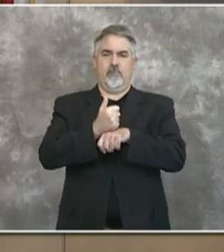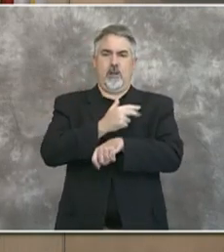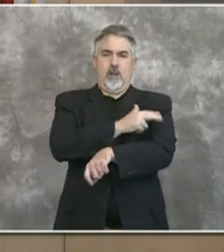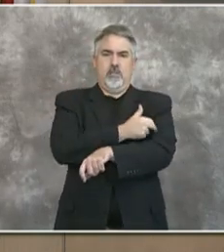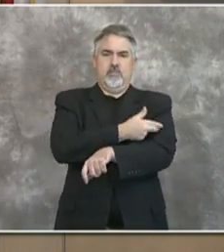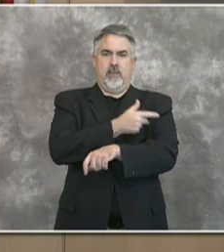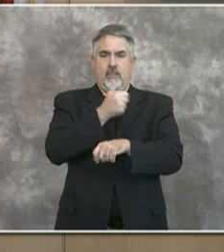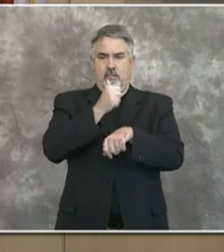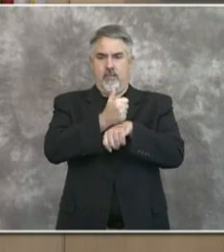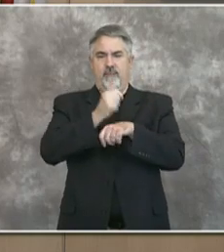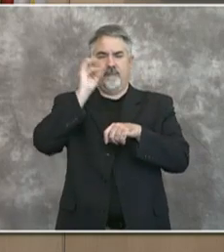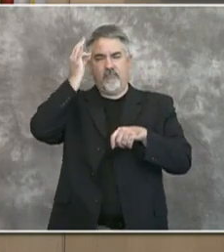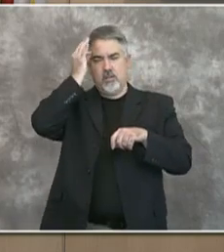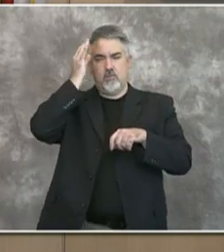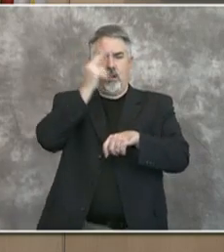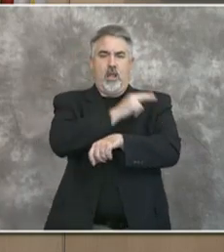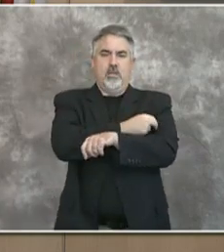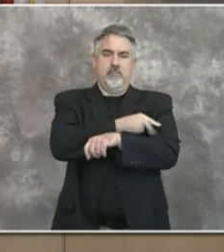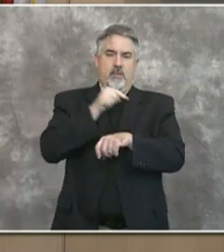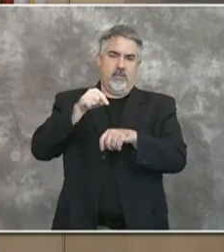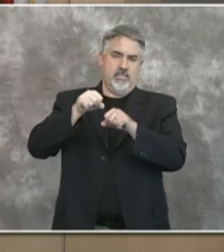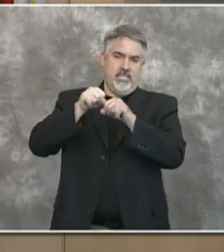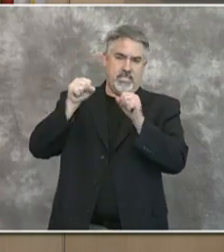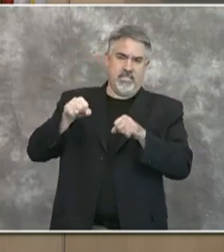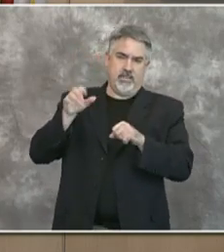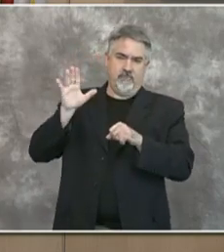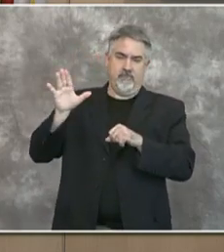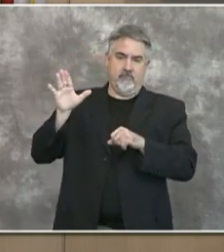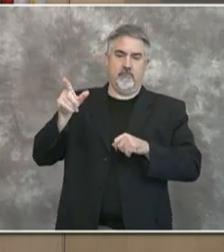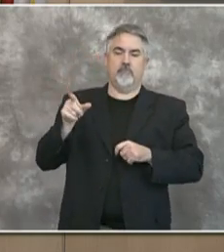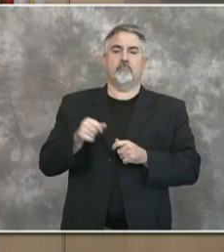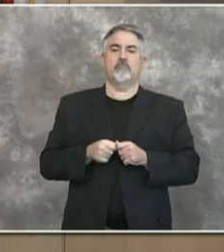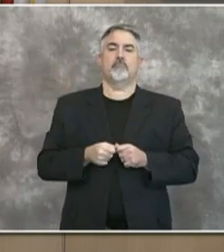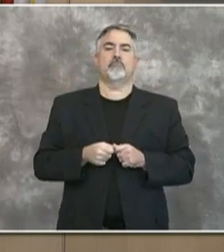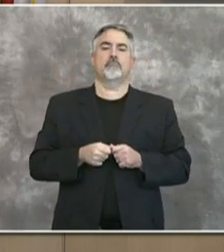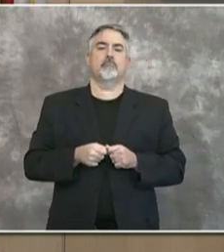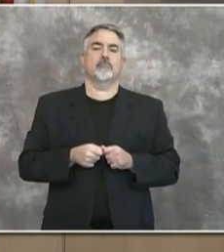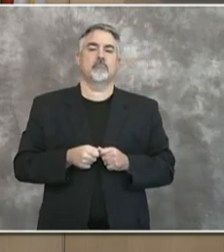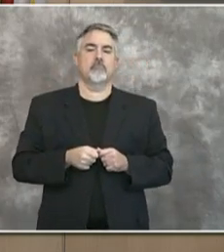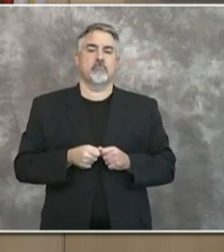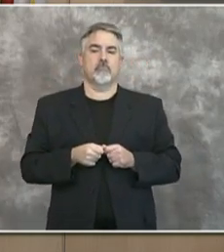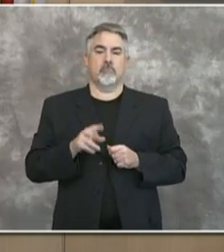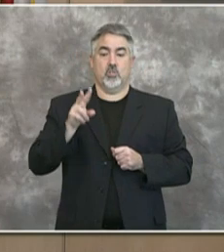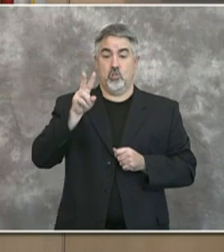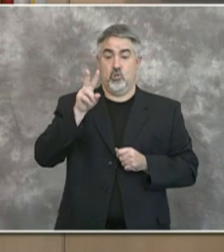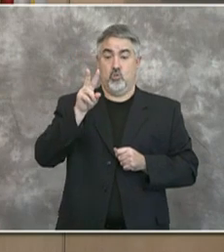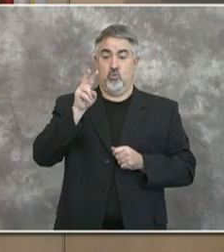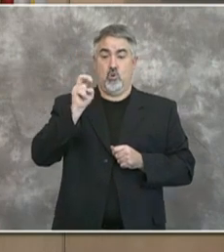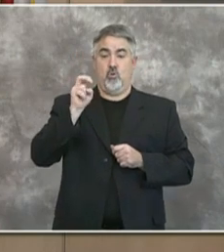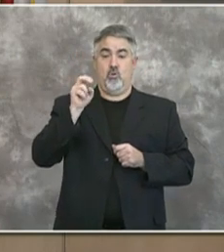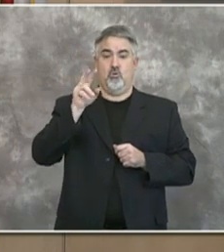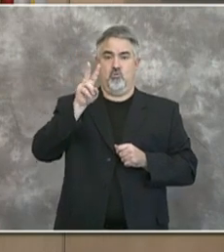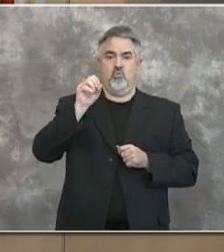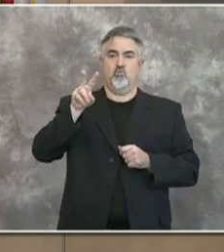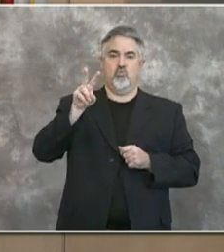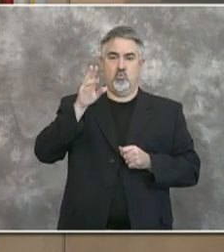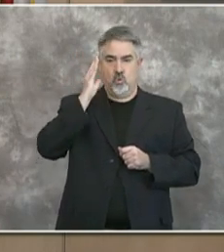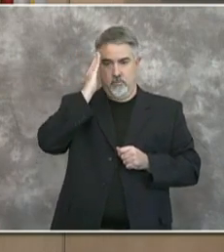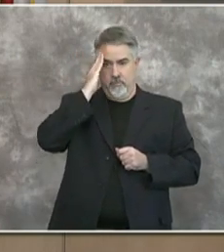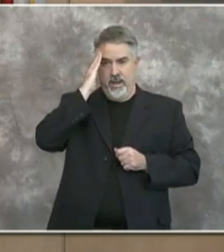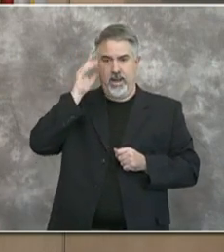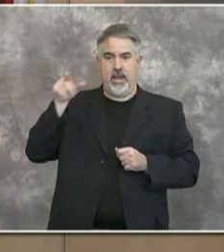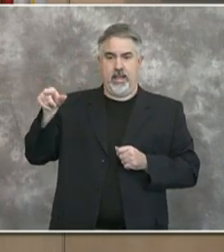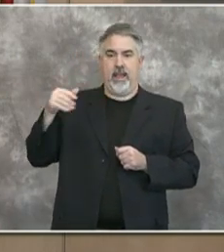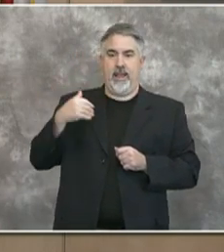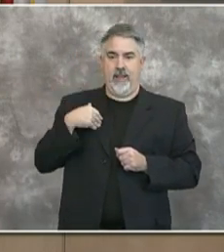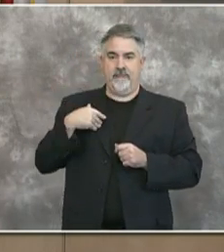station, which will provide an additional 202 beds at Palomar that can be used for COVID patients if the need